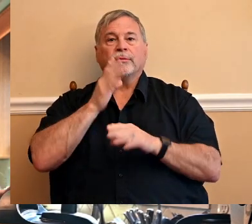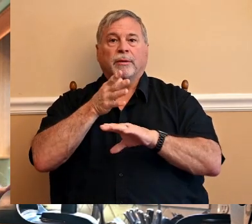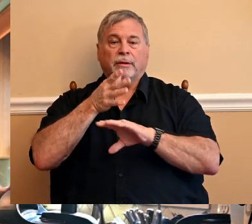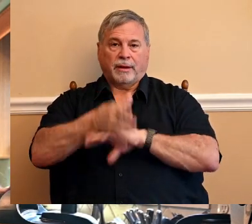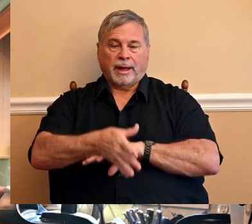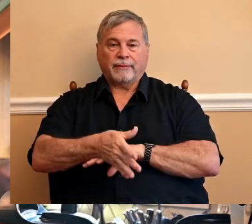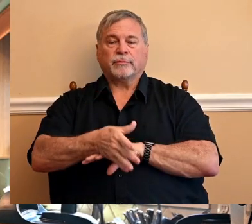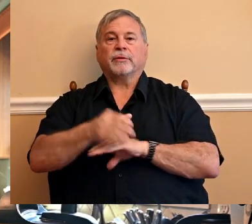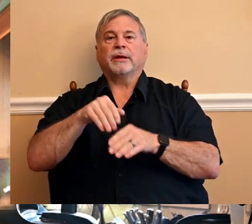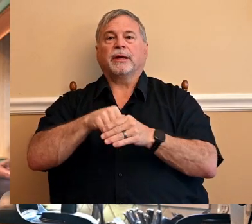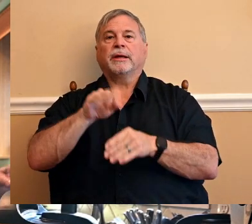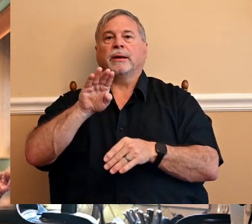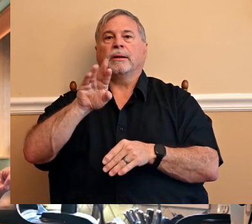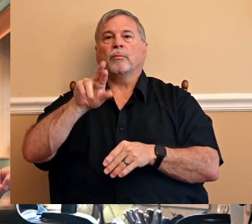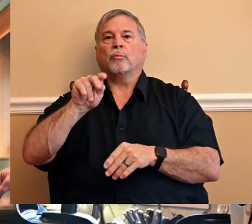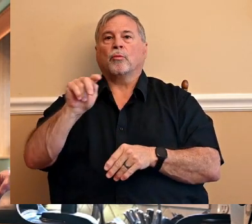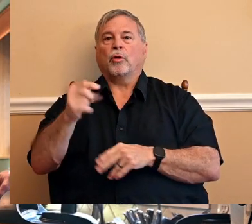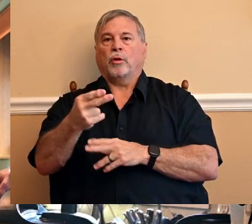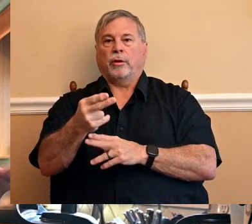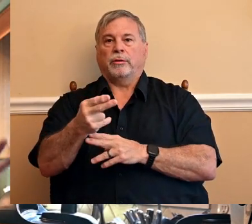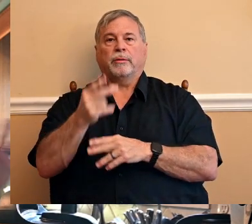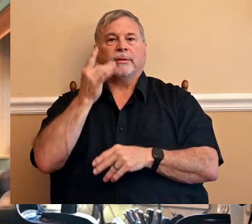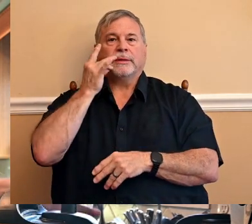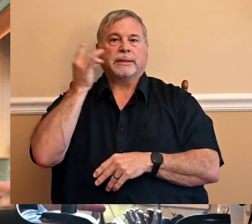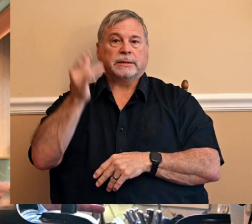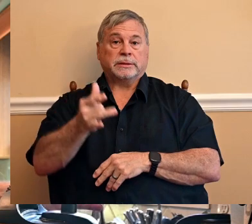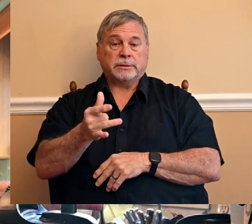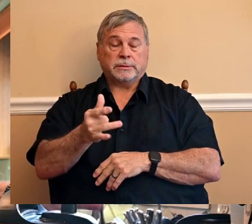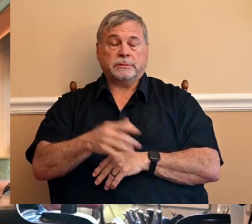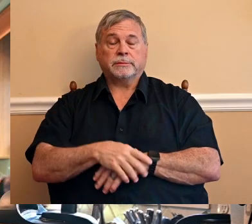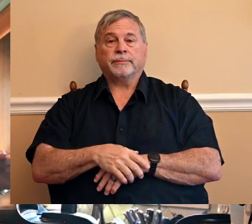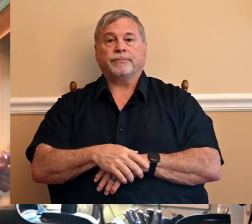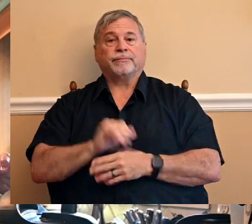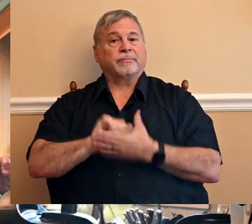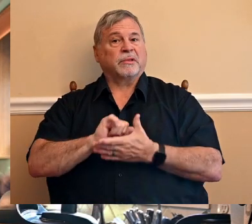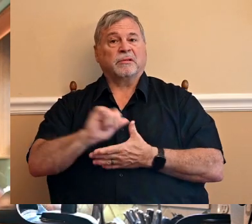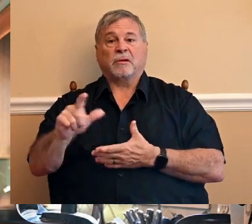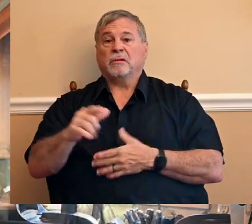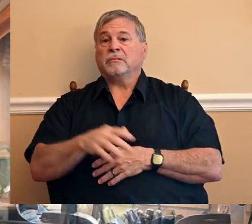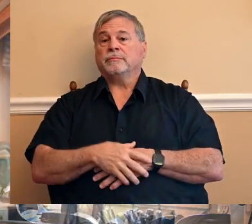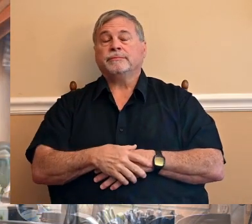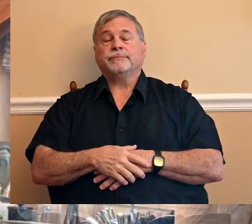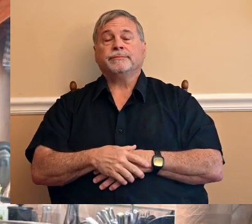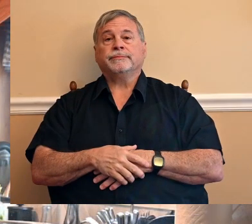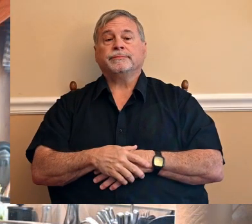that this is making, and it'll be delicious. That's all it is to it.